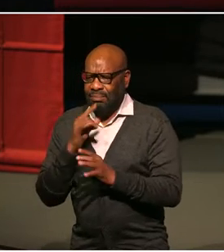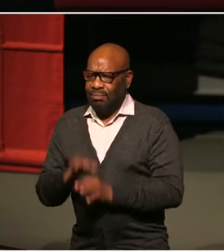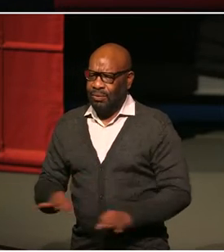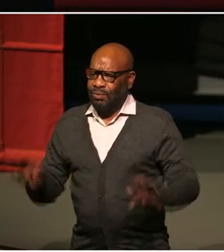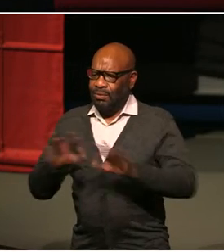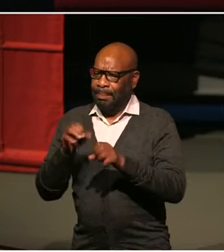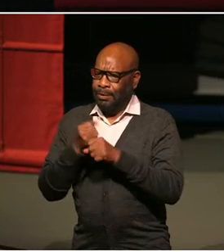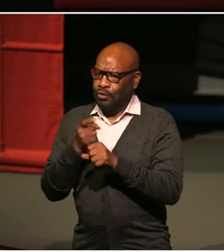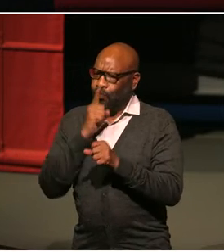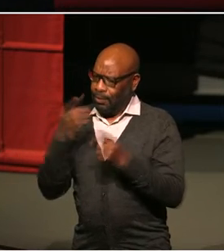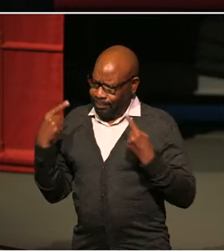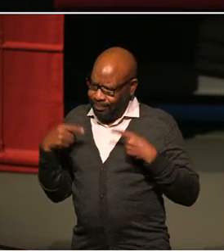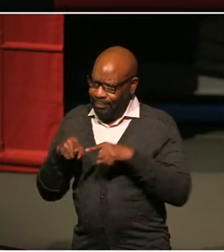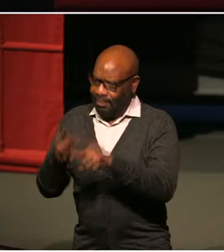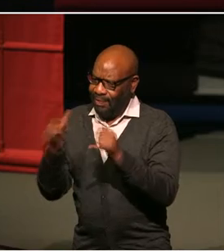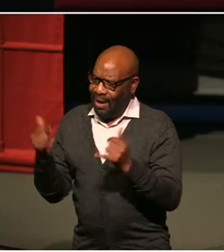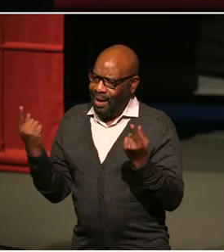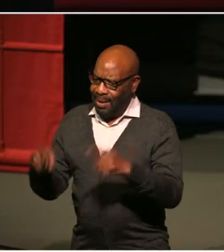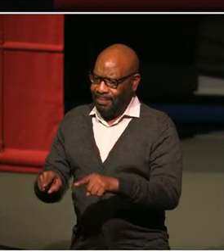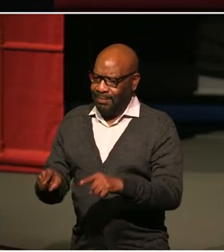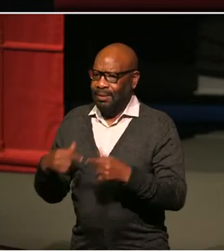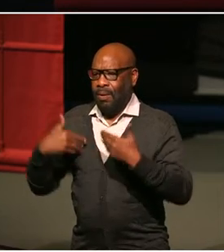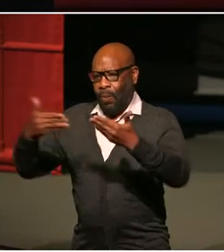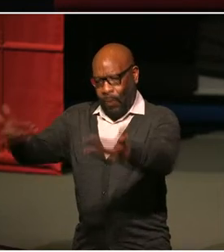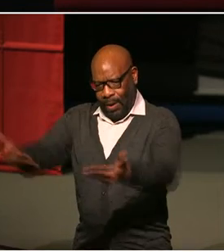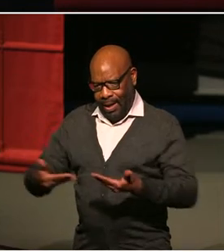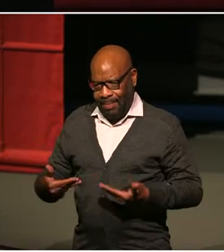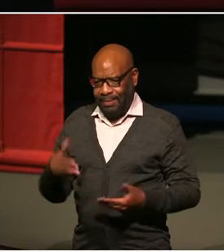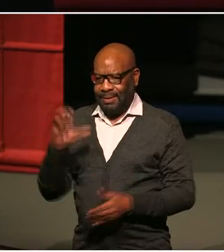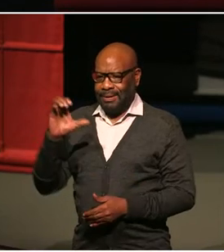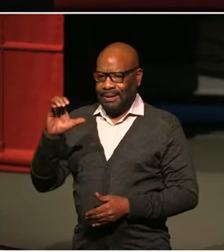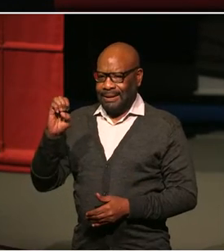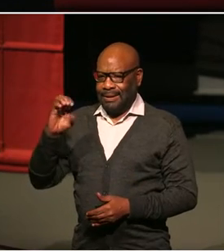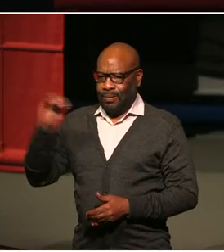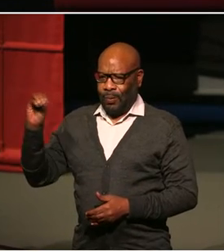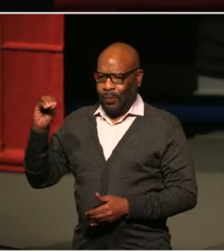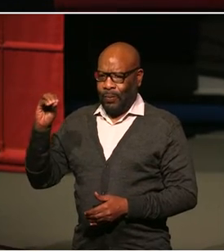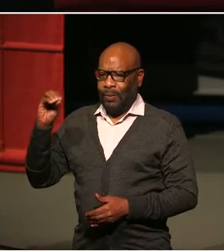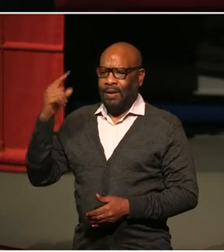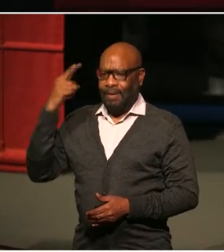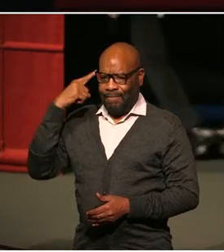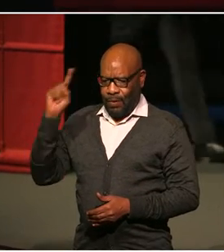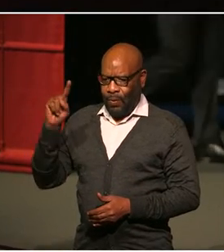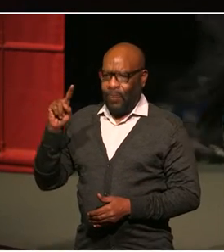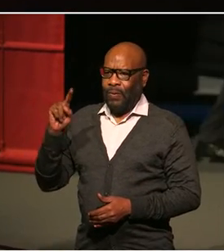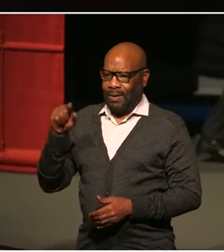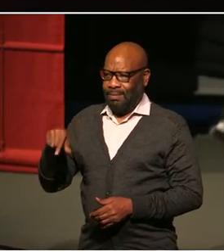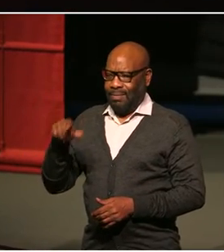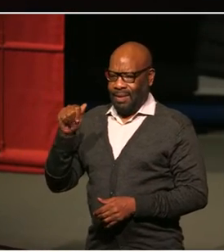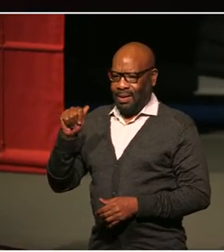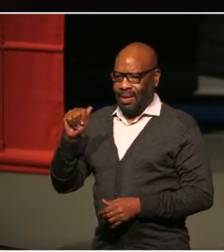the CEO of the Academy of Motion Picture Arts and Sciences, Mr. Bill Kramer.